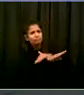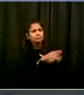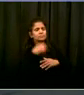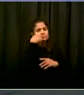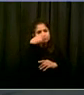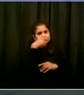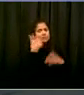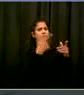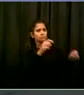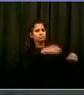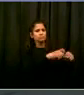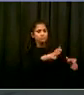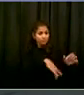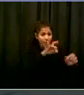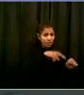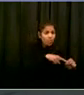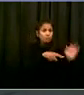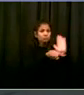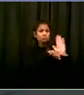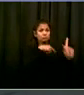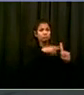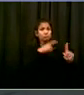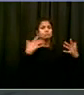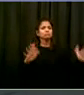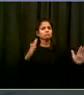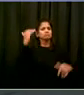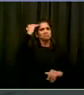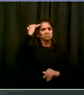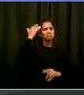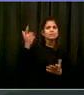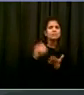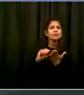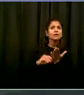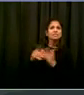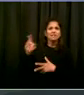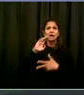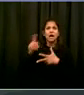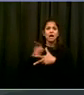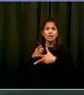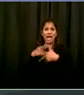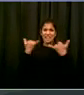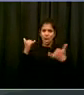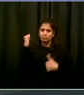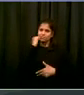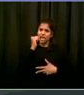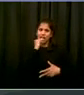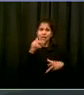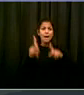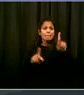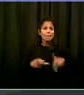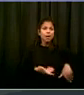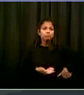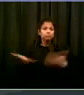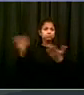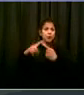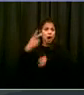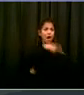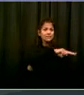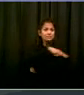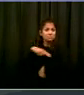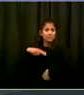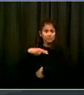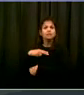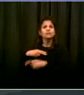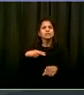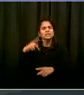today's indicators. And this, again, is now for the whole city of New York. Number one, daily number of people admitted to New York City hospitals for